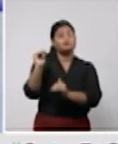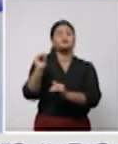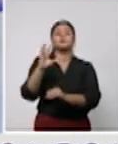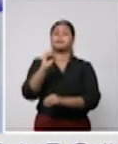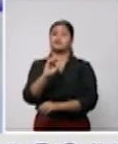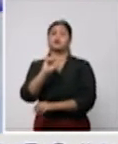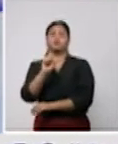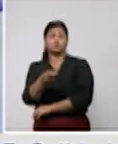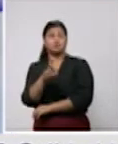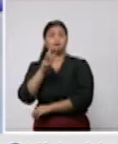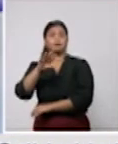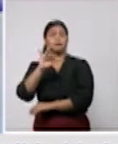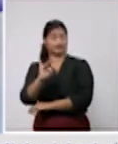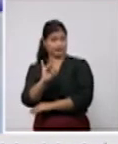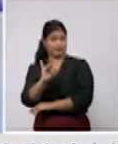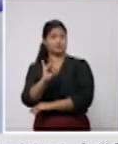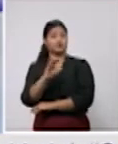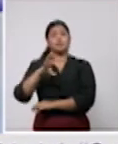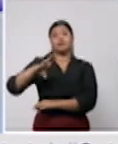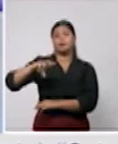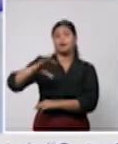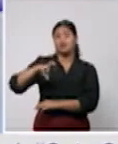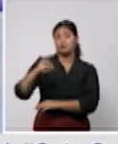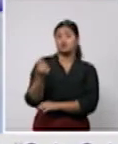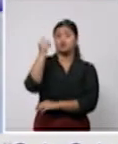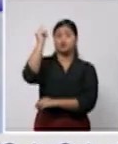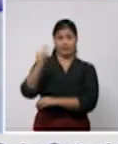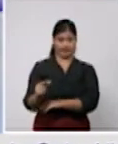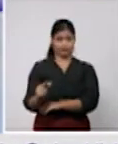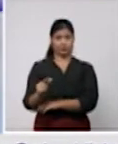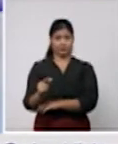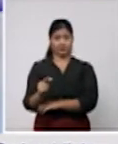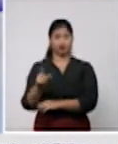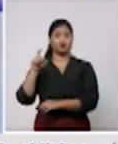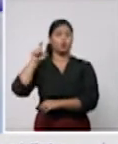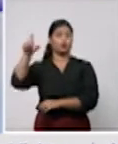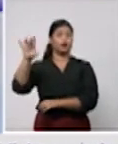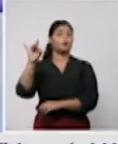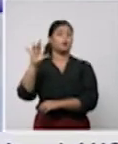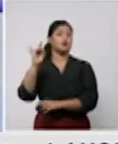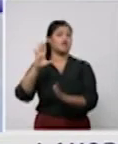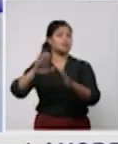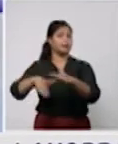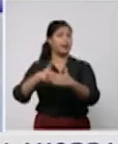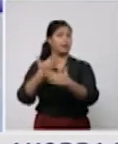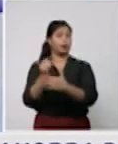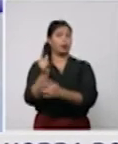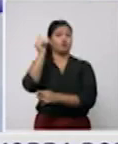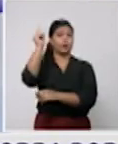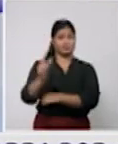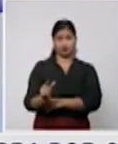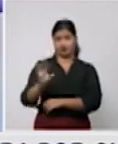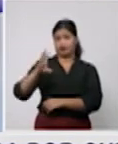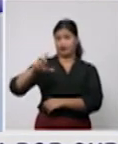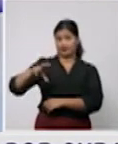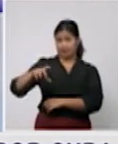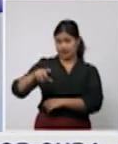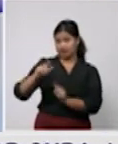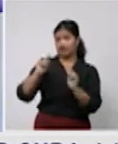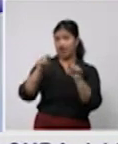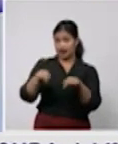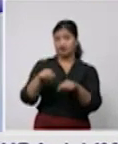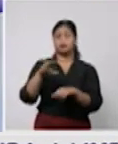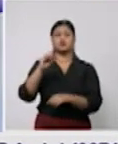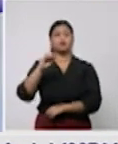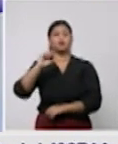while Las Tunas rises to 0.37. With one case reported in Pinar del Rio in the last 15